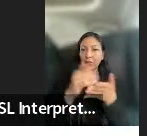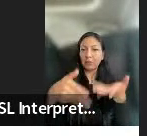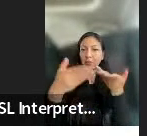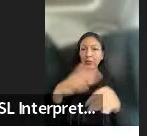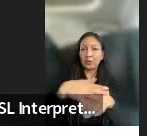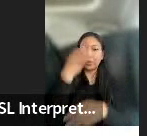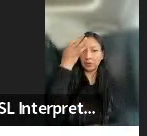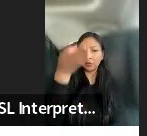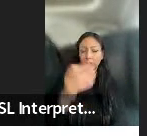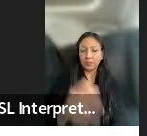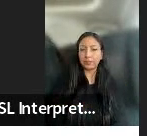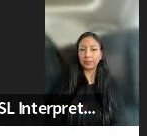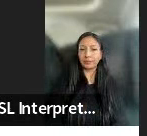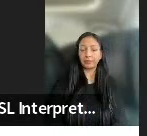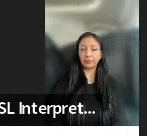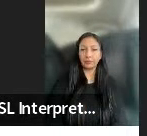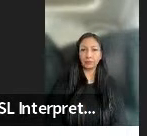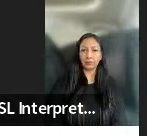future.